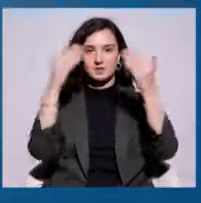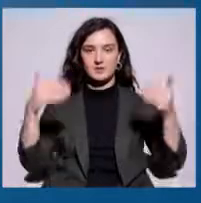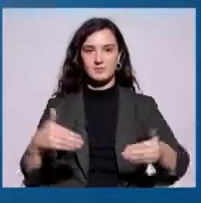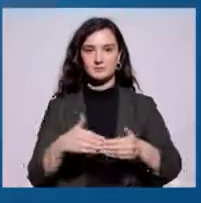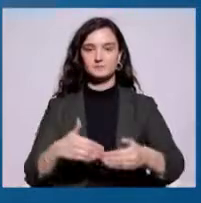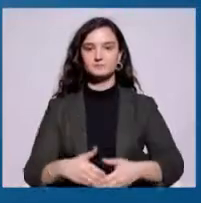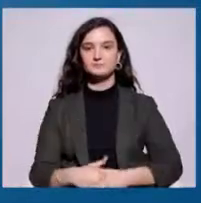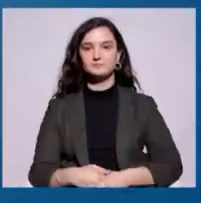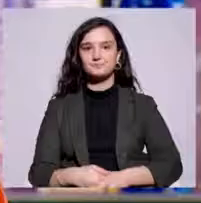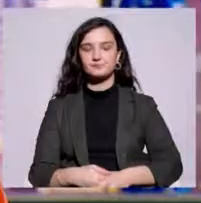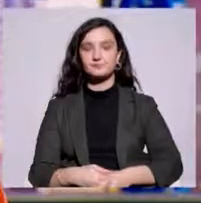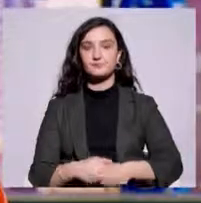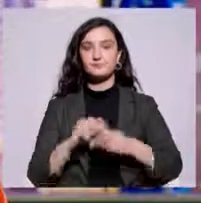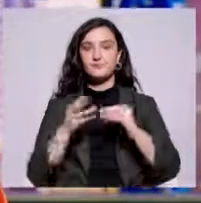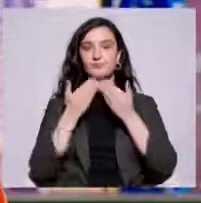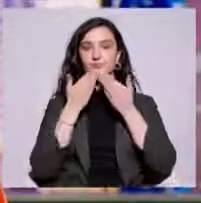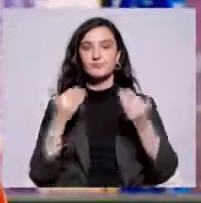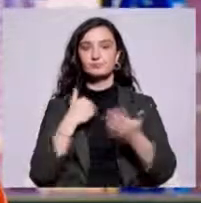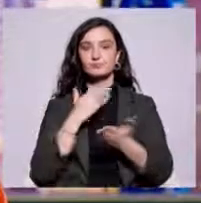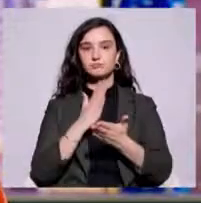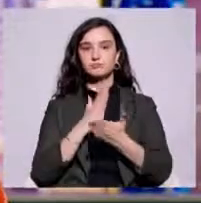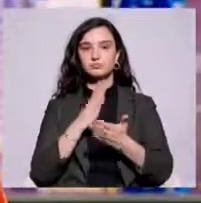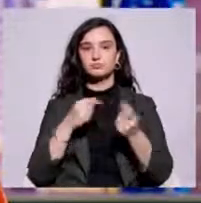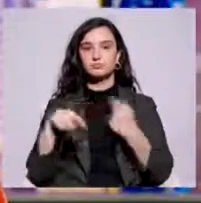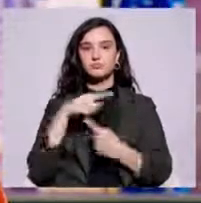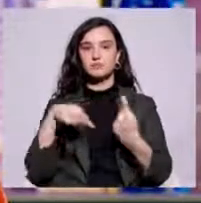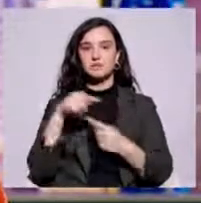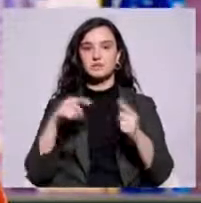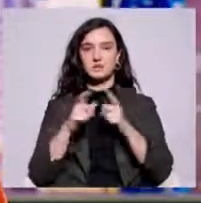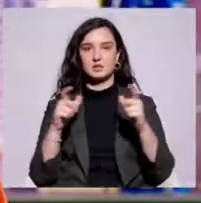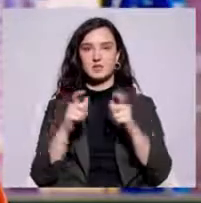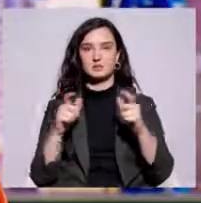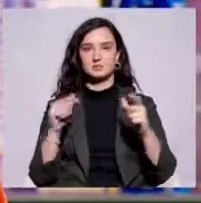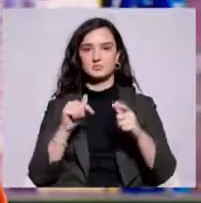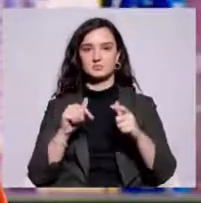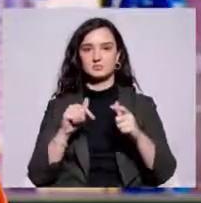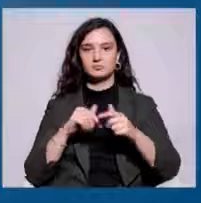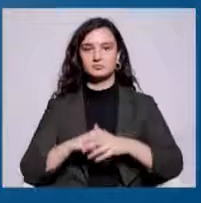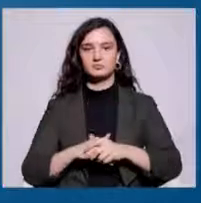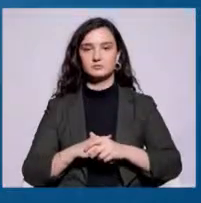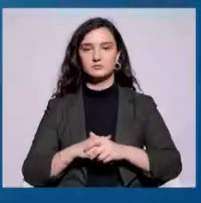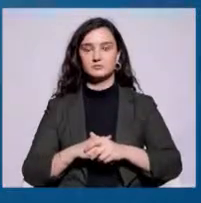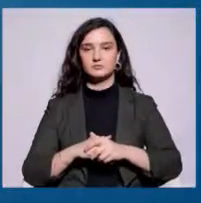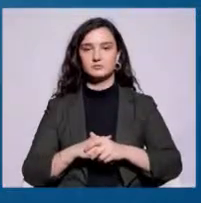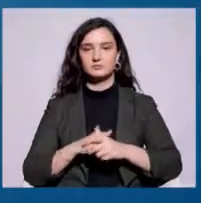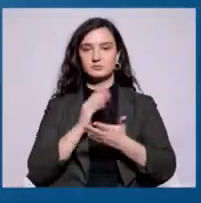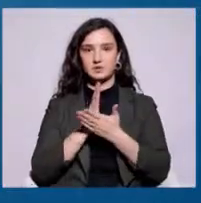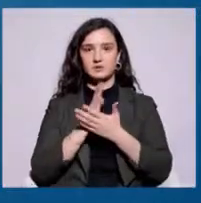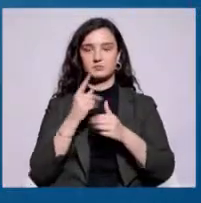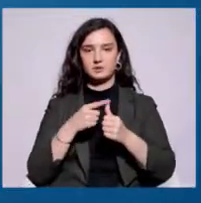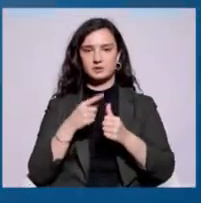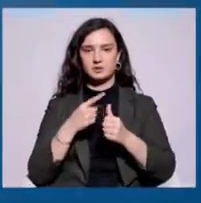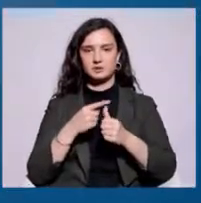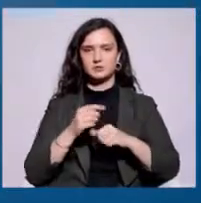whiteboard. And last, we have business card. A noun. Business card,